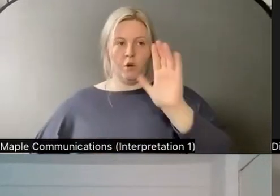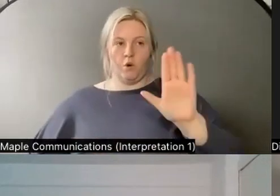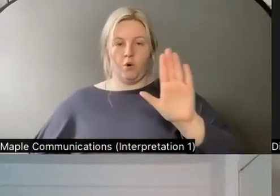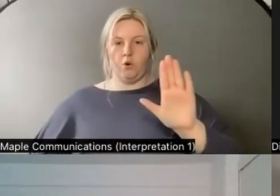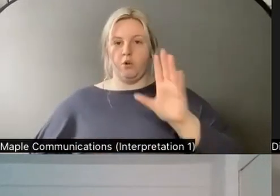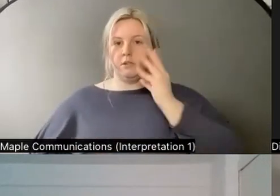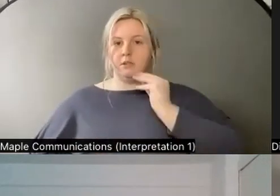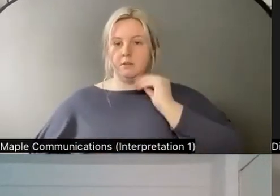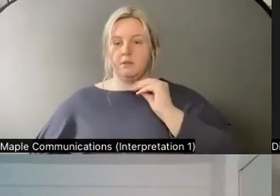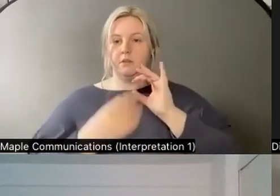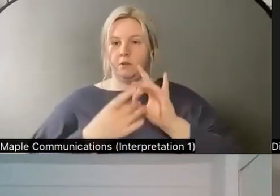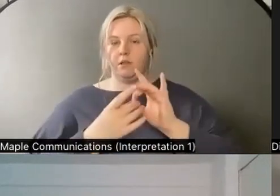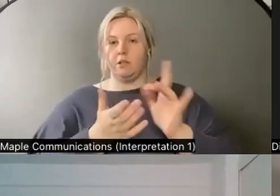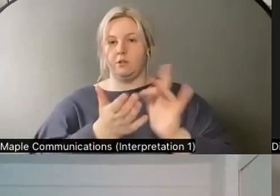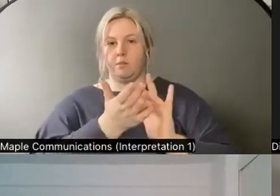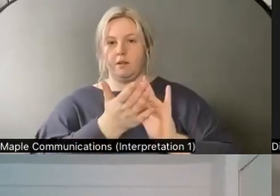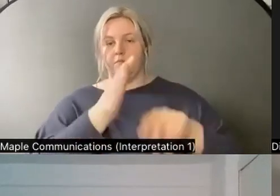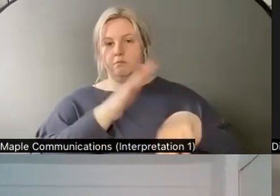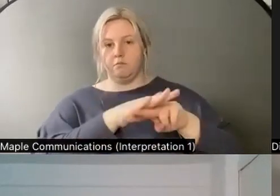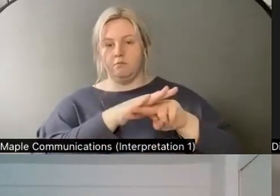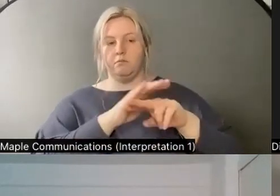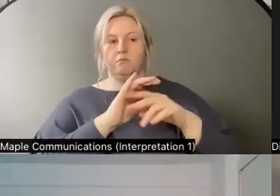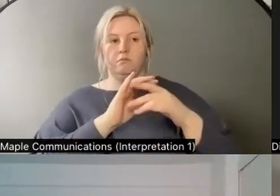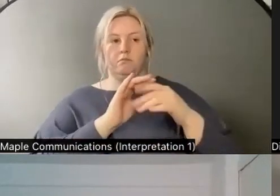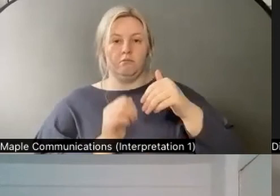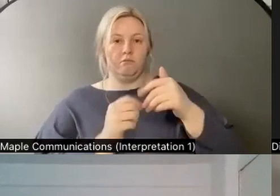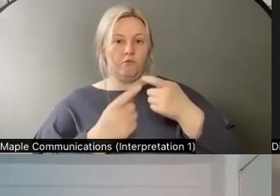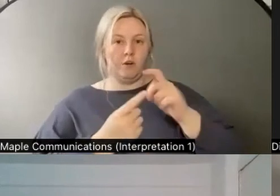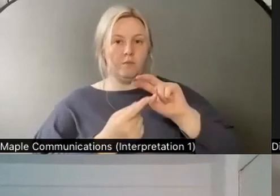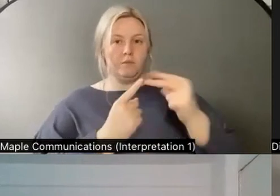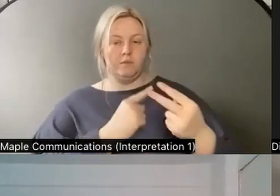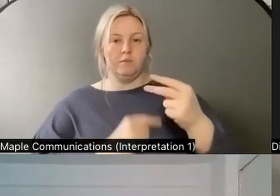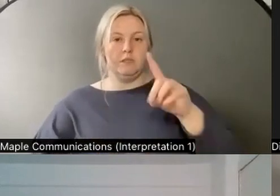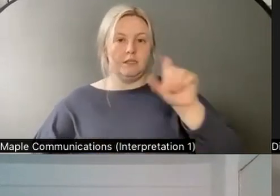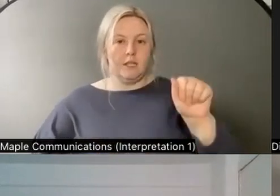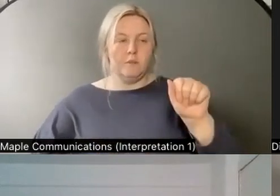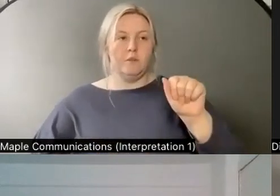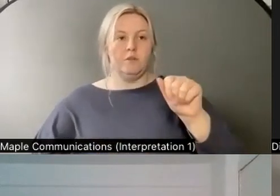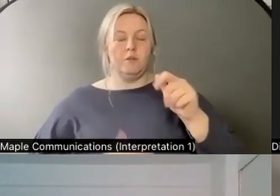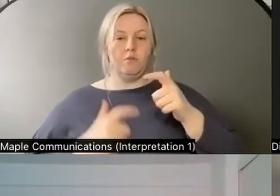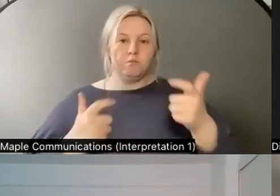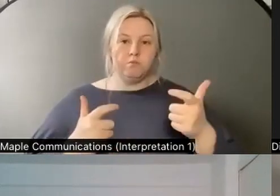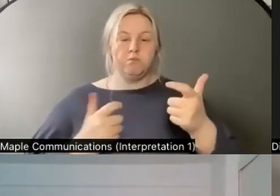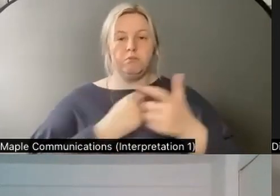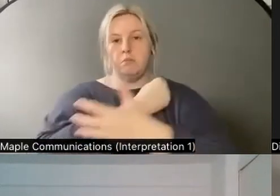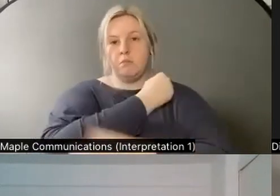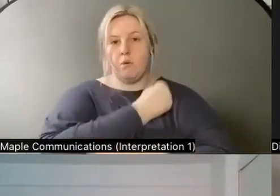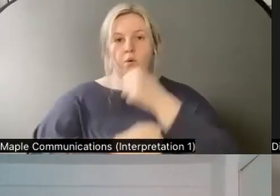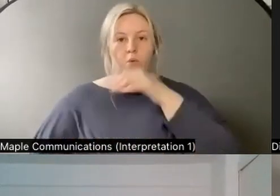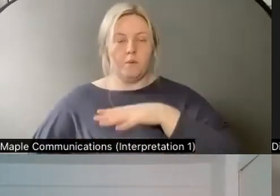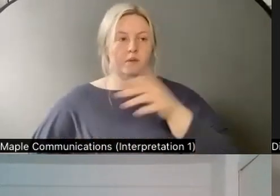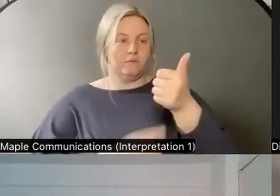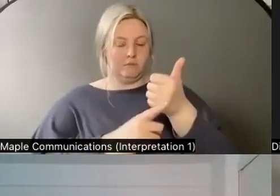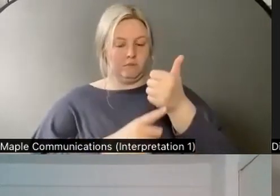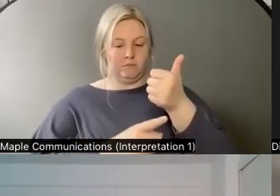medical ableism as a disabled, poor, fat woman. So she's offered us